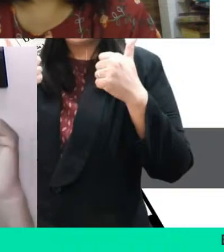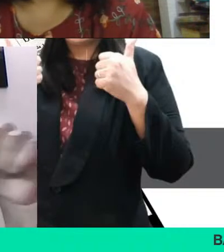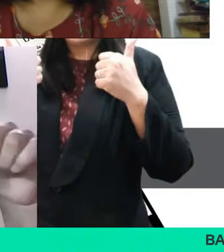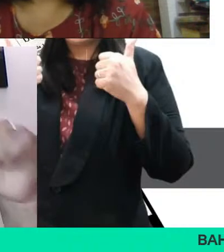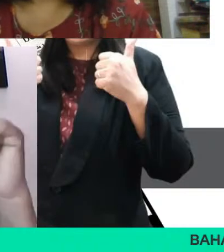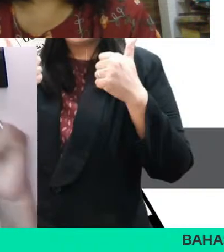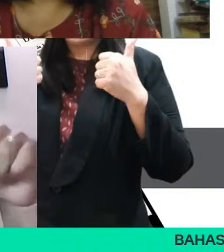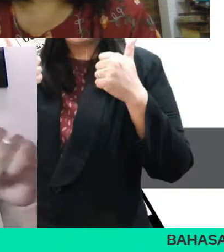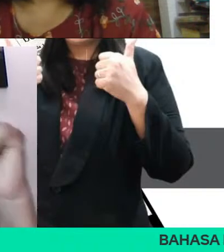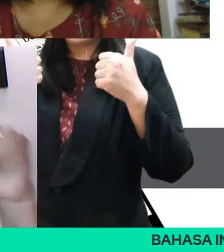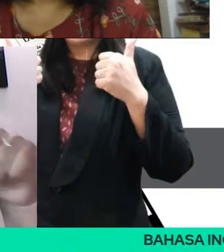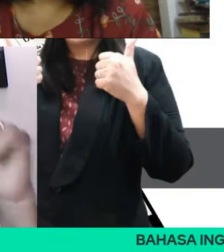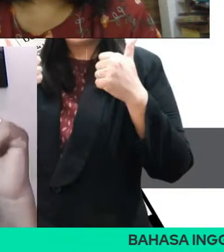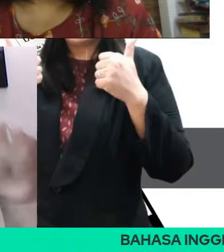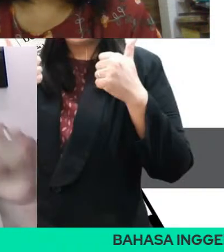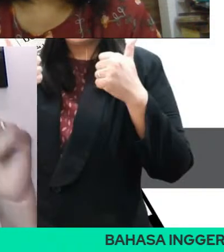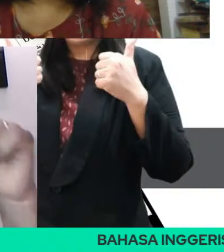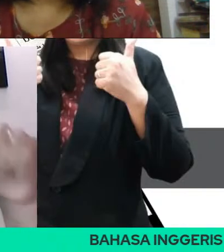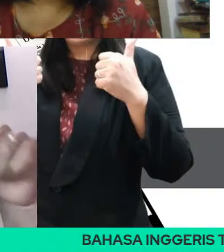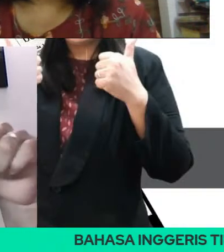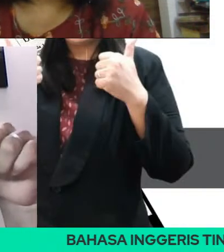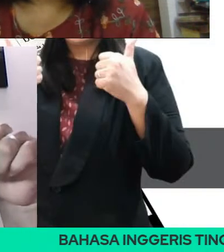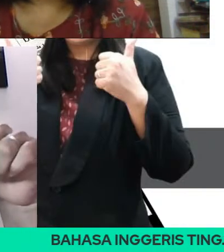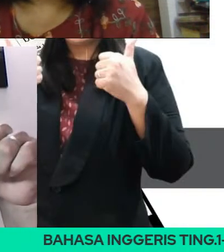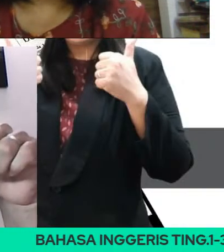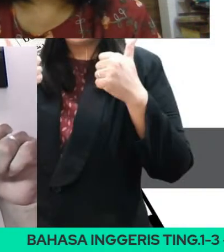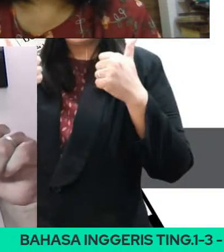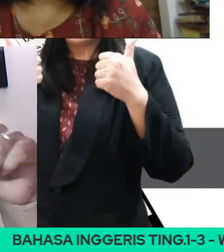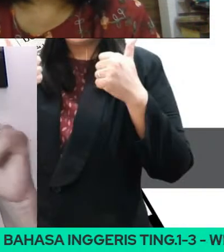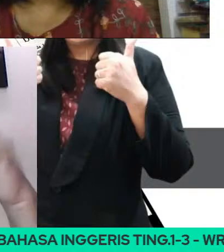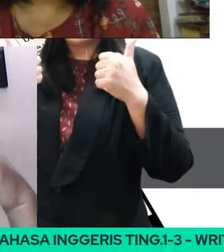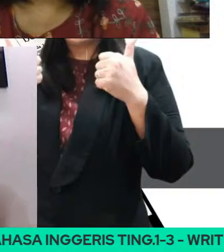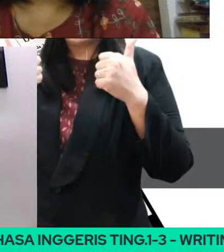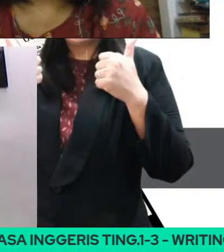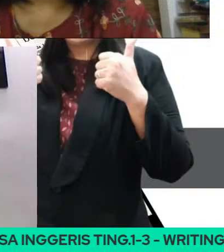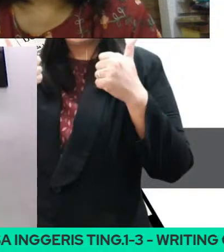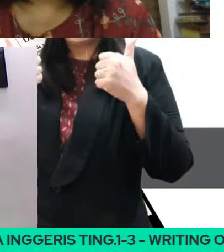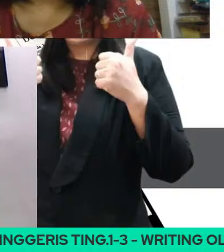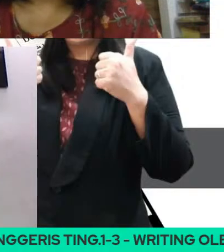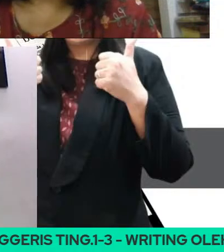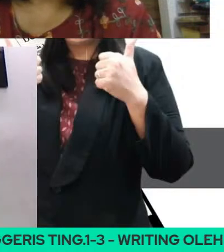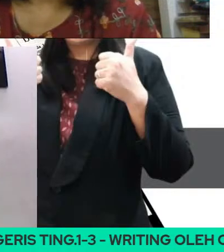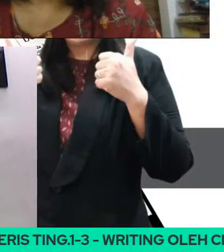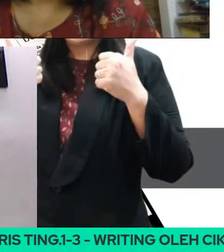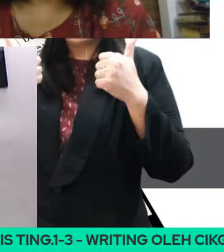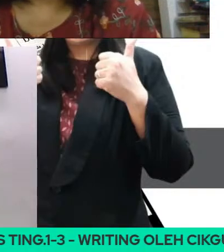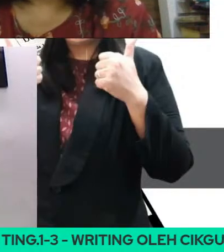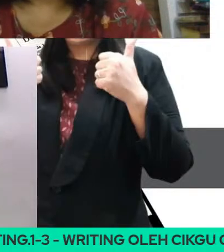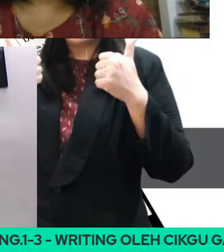subscribe button now. Please subscribe her button now, please. Subscribe only once.